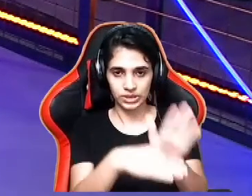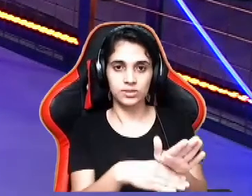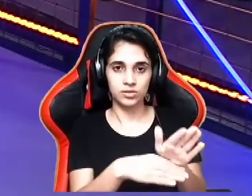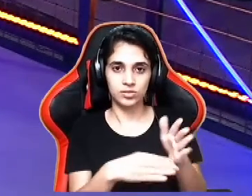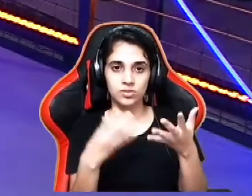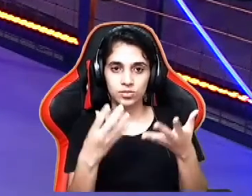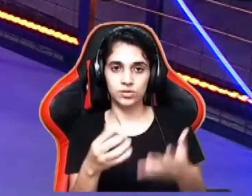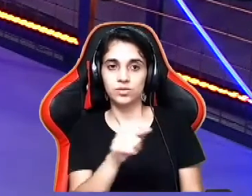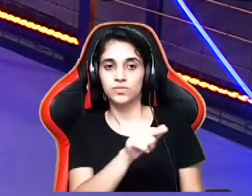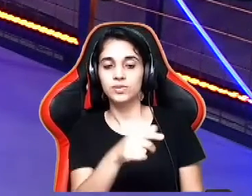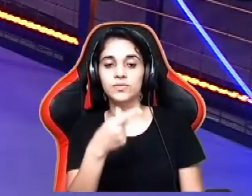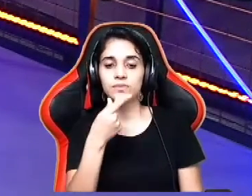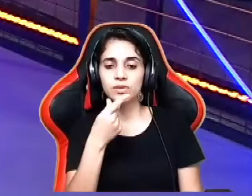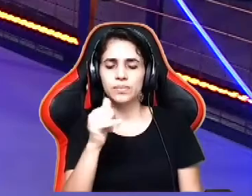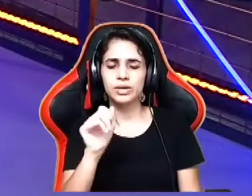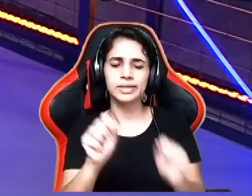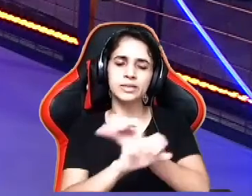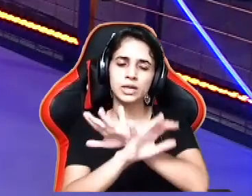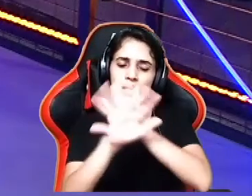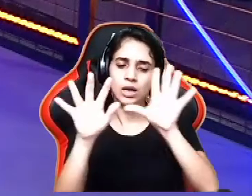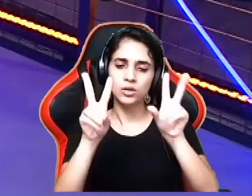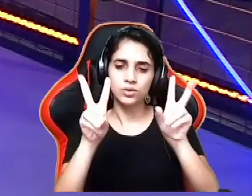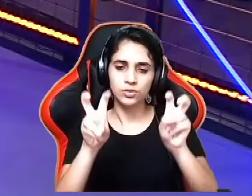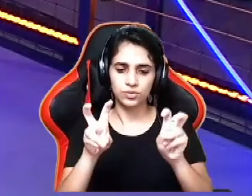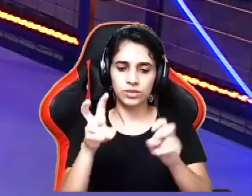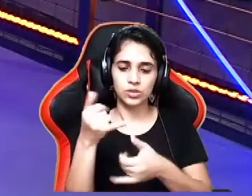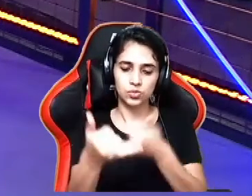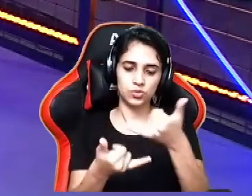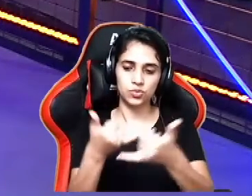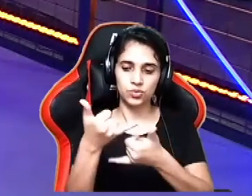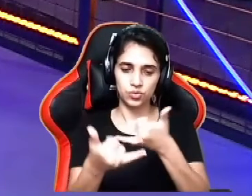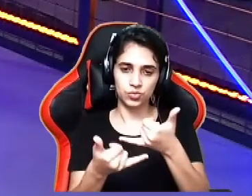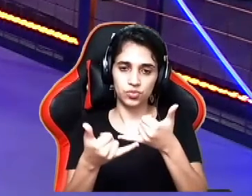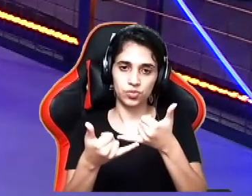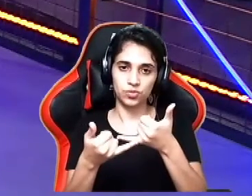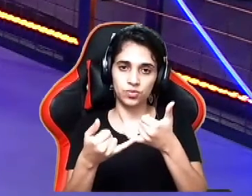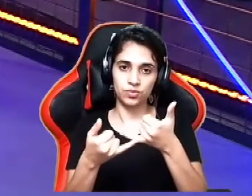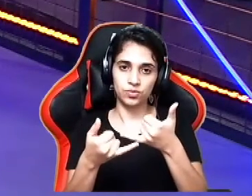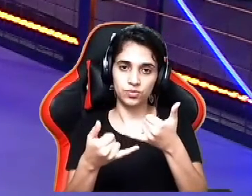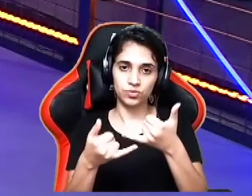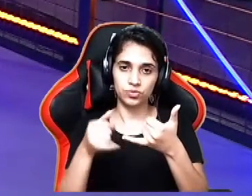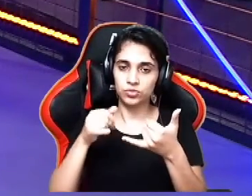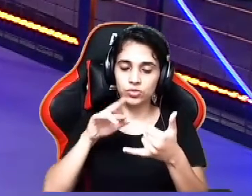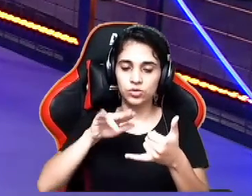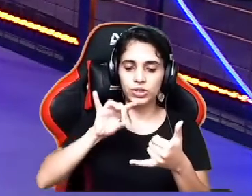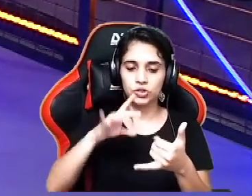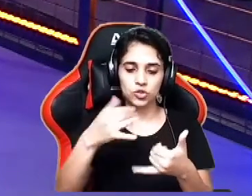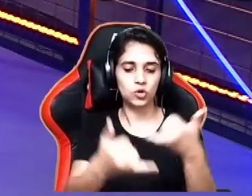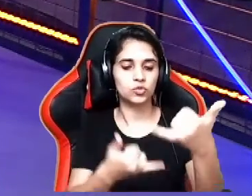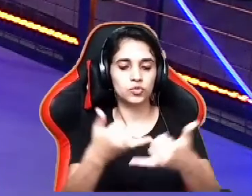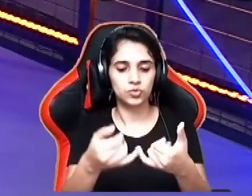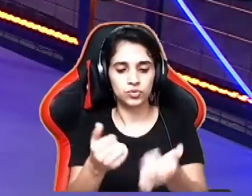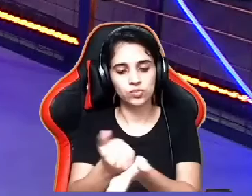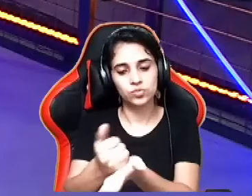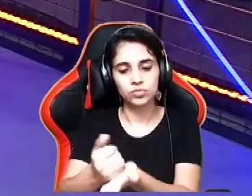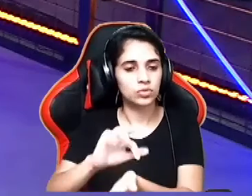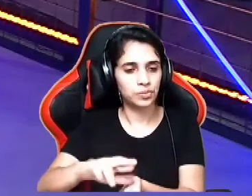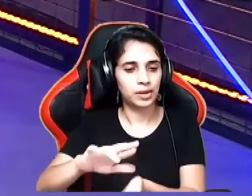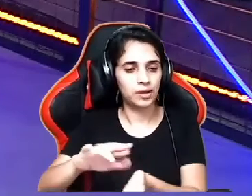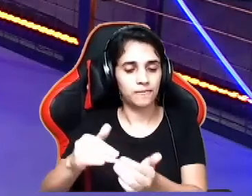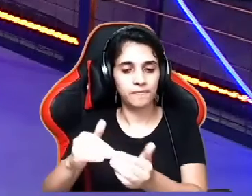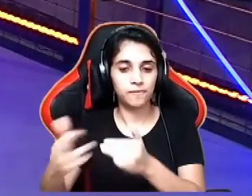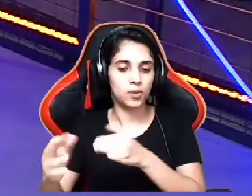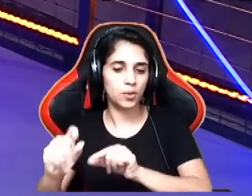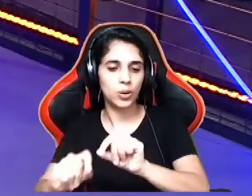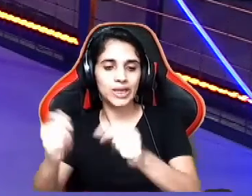them, helping, influencing, supporting. Tell us a little bit about that, the game going beyond the just playing the